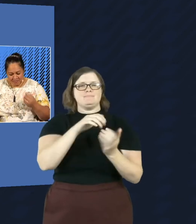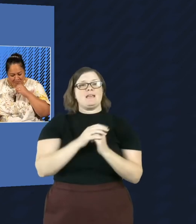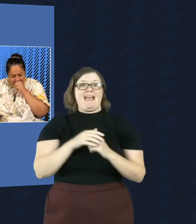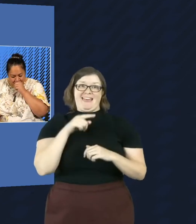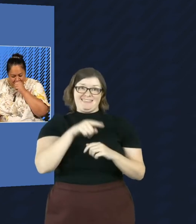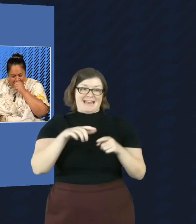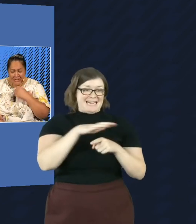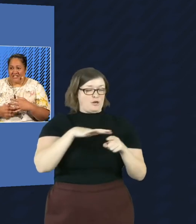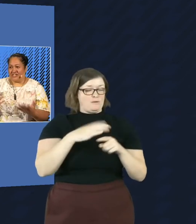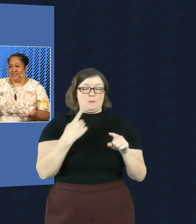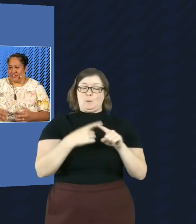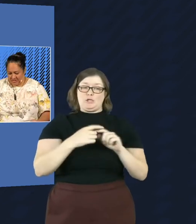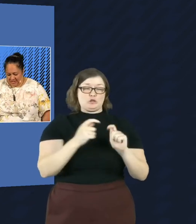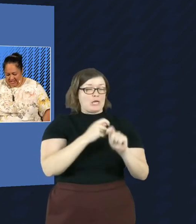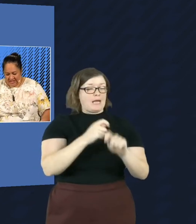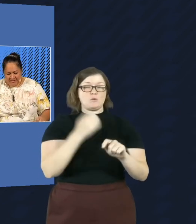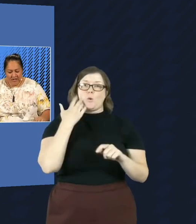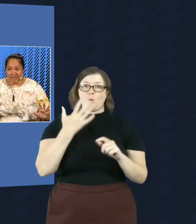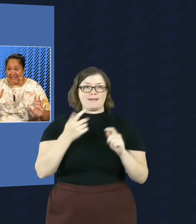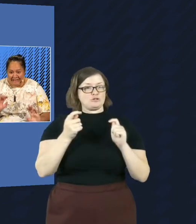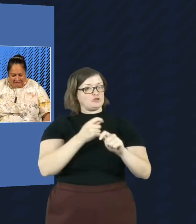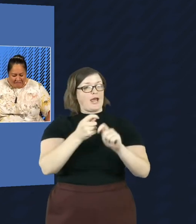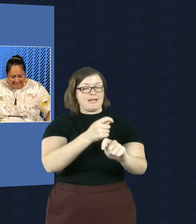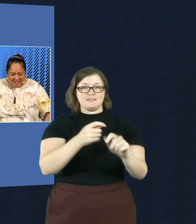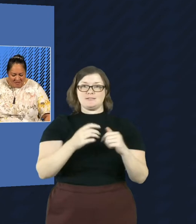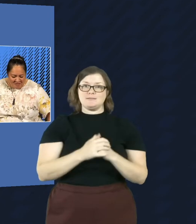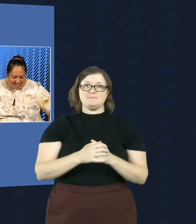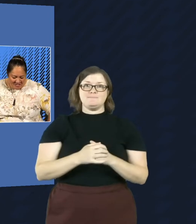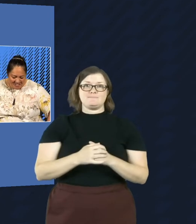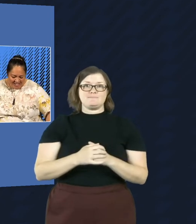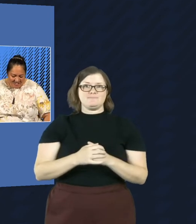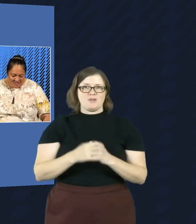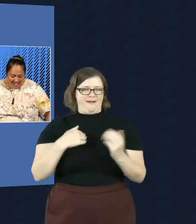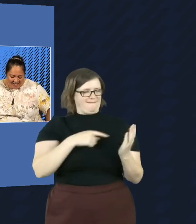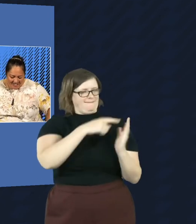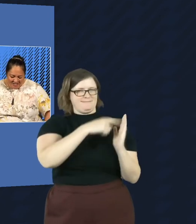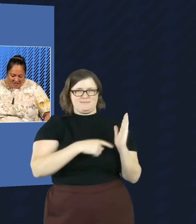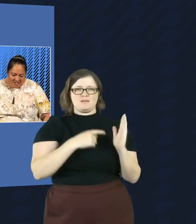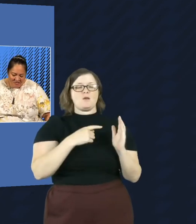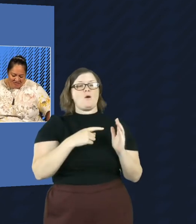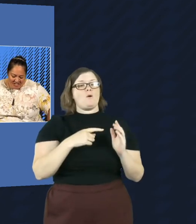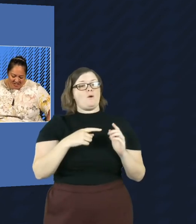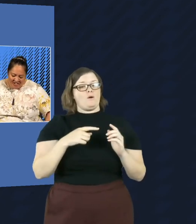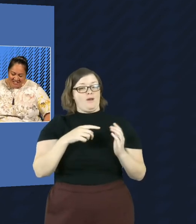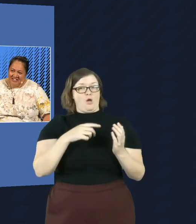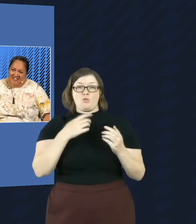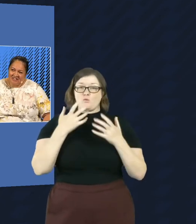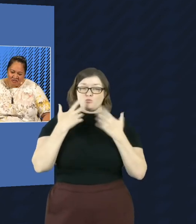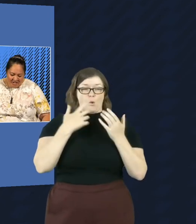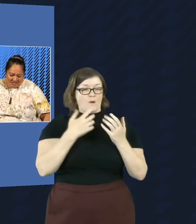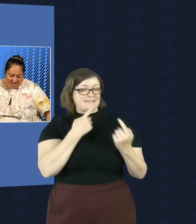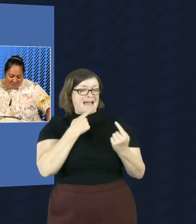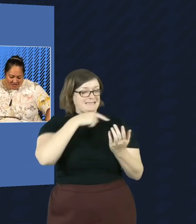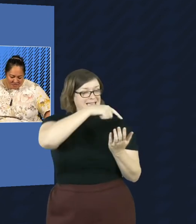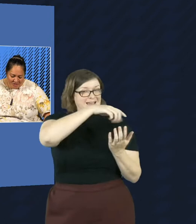evolving. So I've just got the thing, I'll read it out. While we cannot say that all data is a taonga, we recognise that